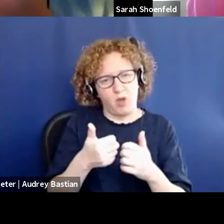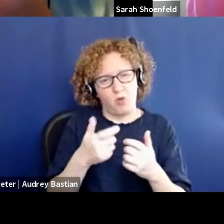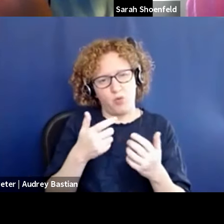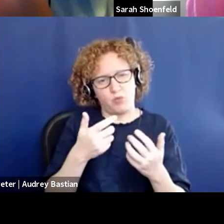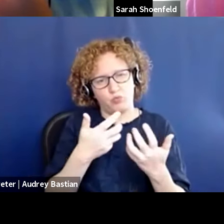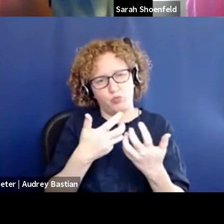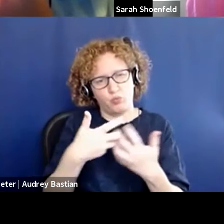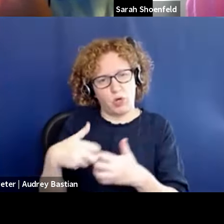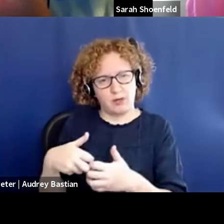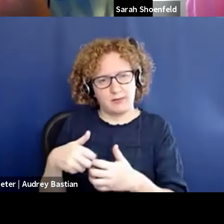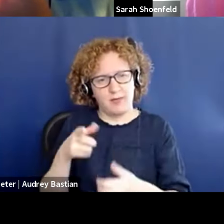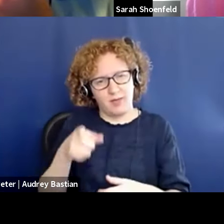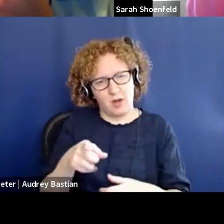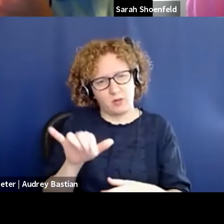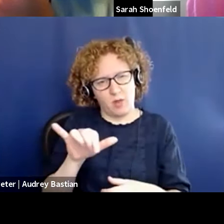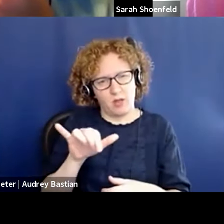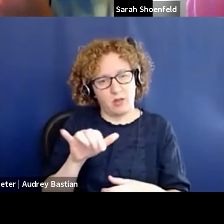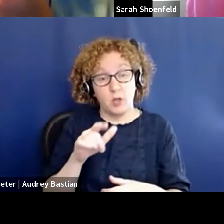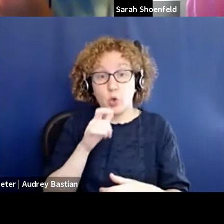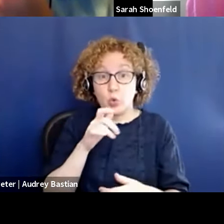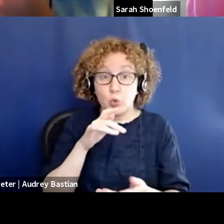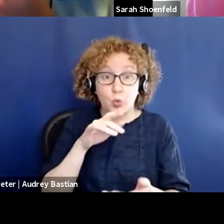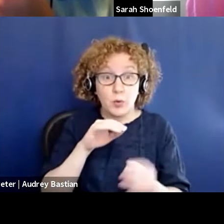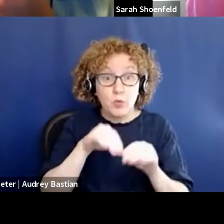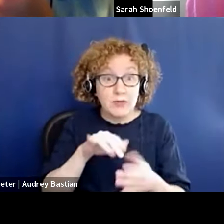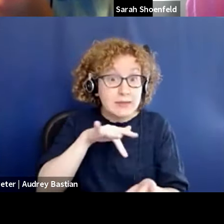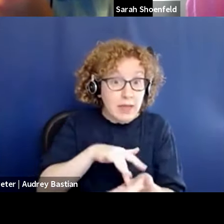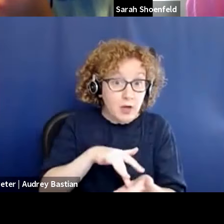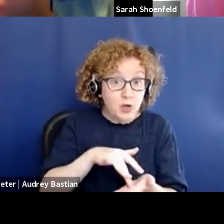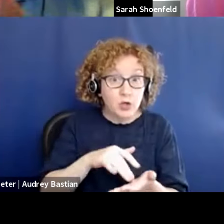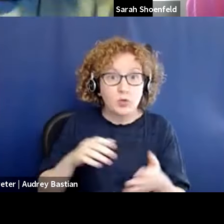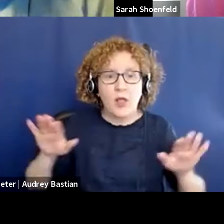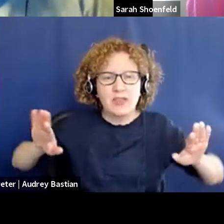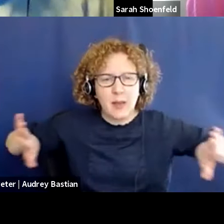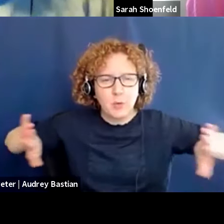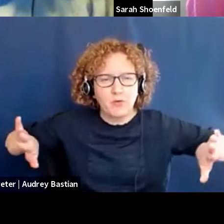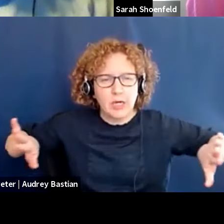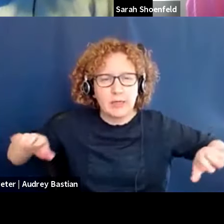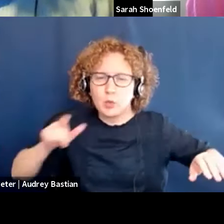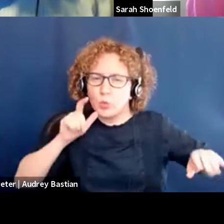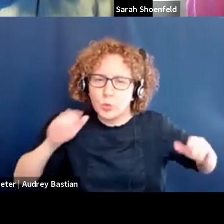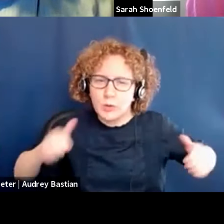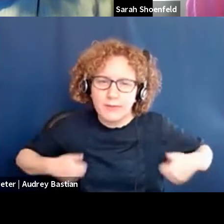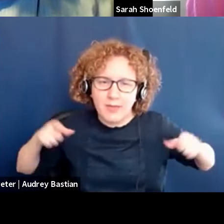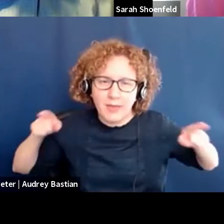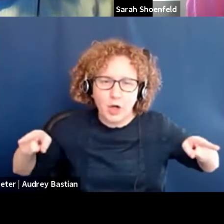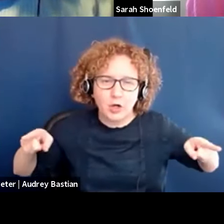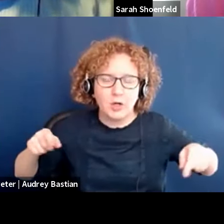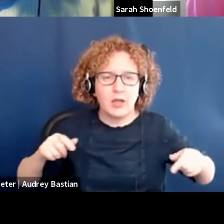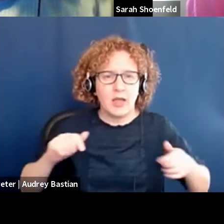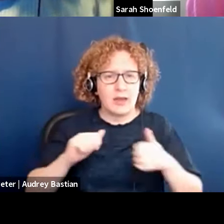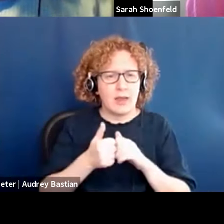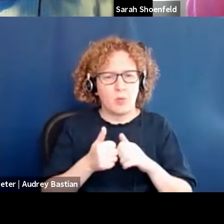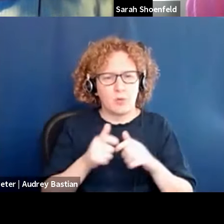well. Who the center and the periphery, and what seems to make the block move